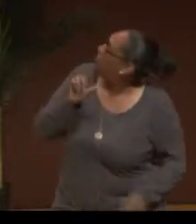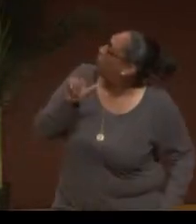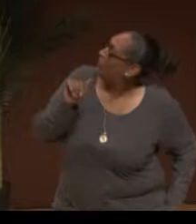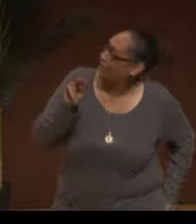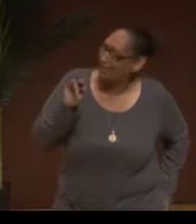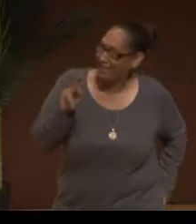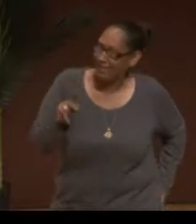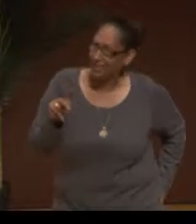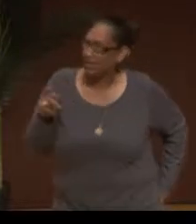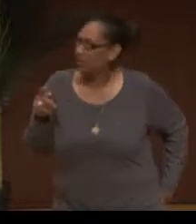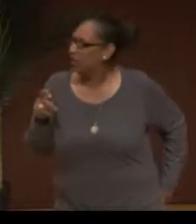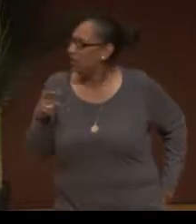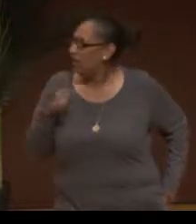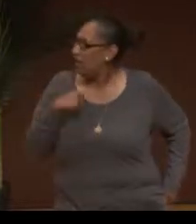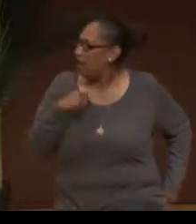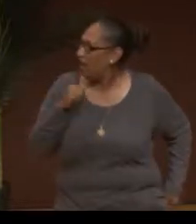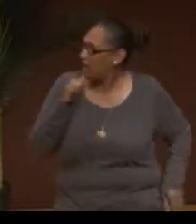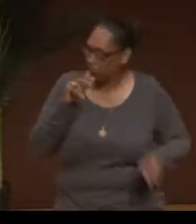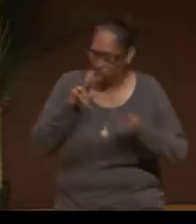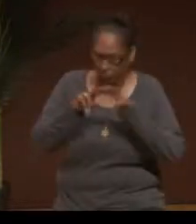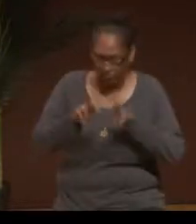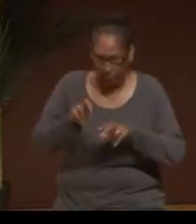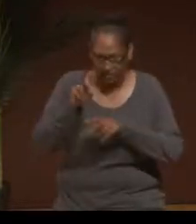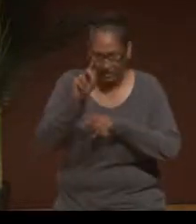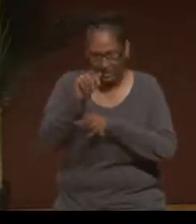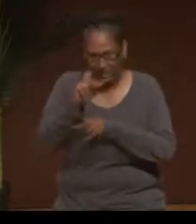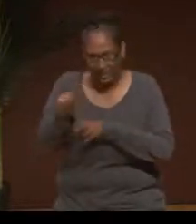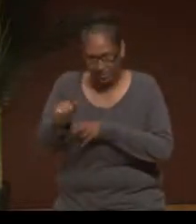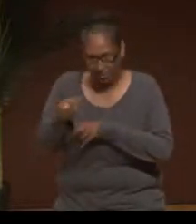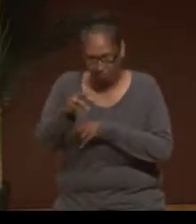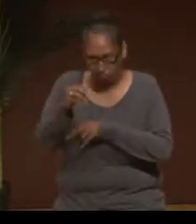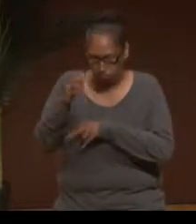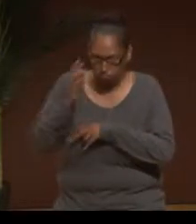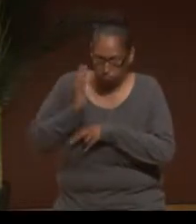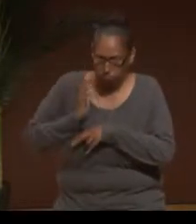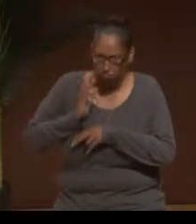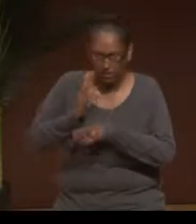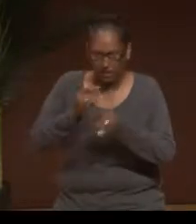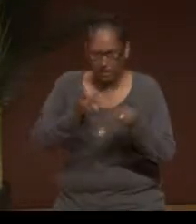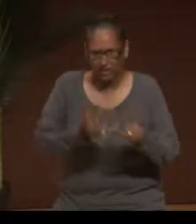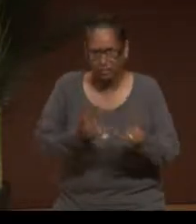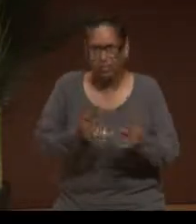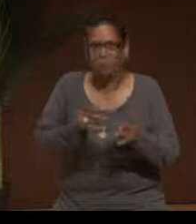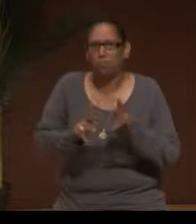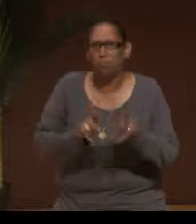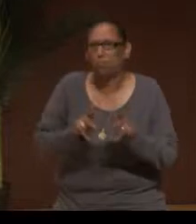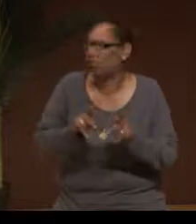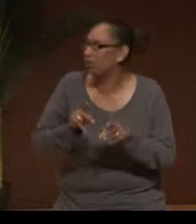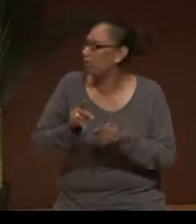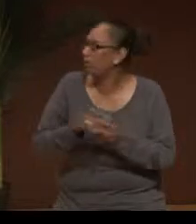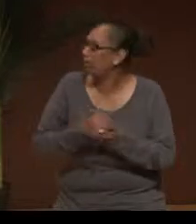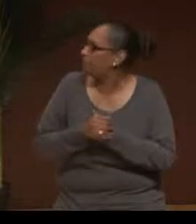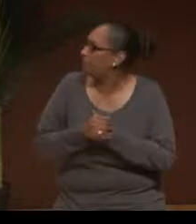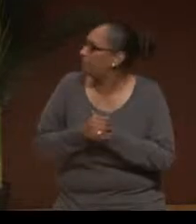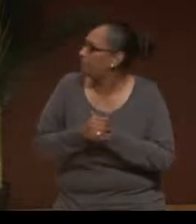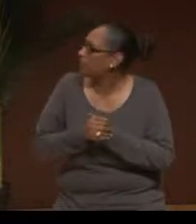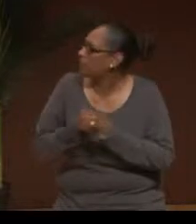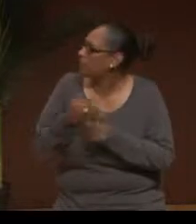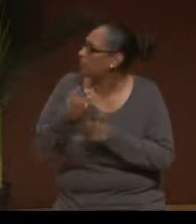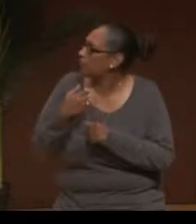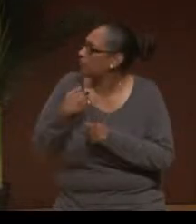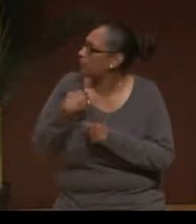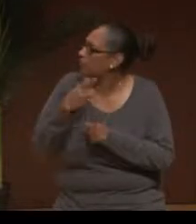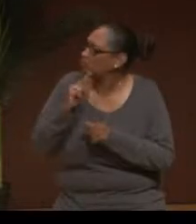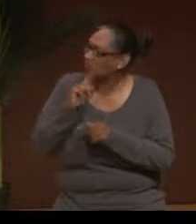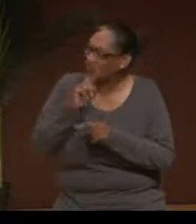and Hannes, I analyze DNA from both ancient and contemporary peoples to help reconstruct population histories. I'm